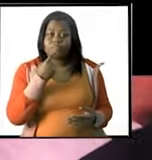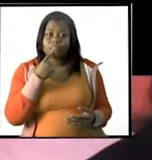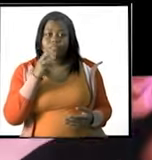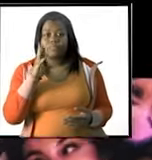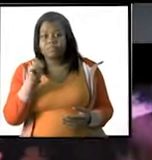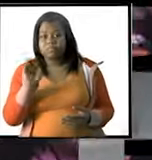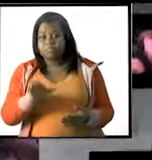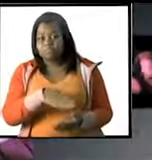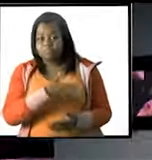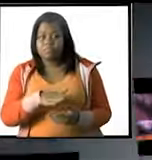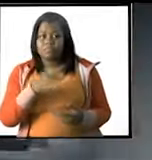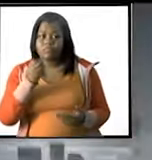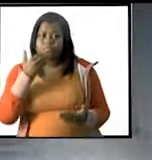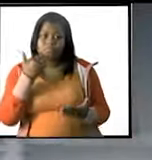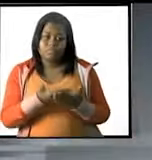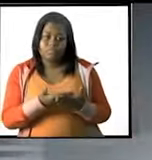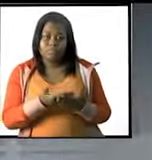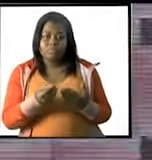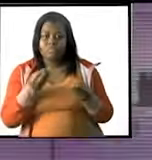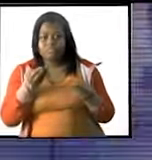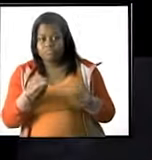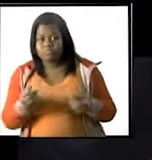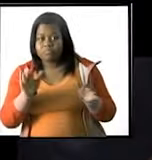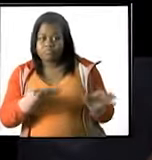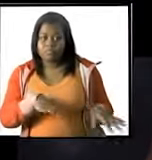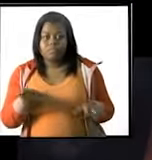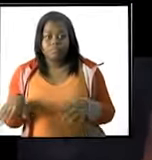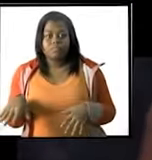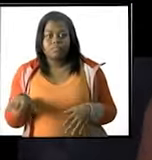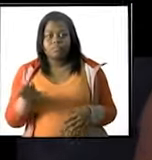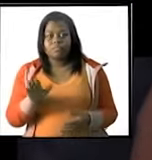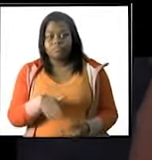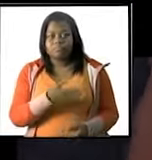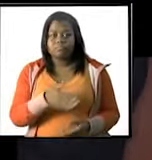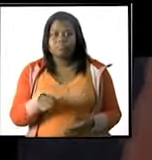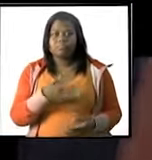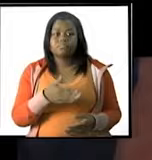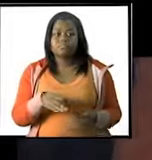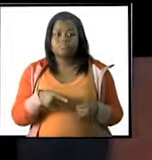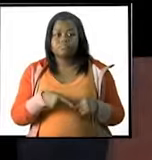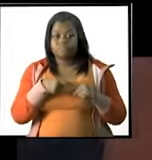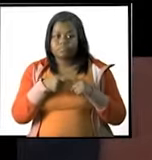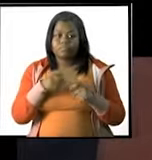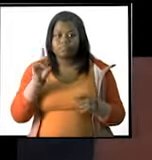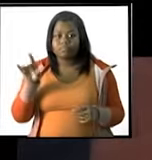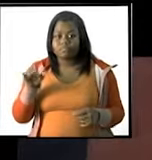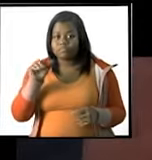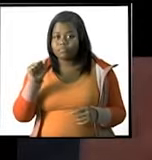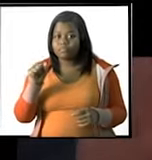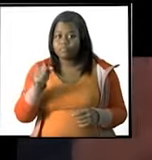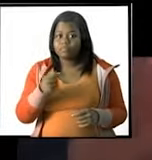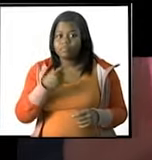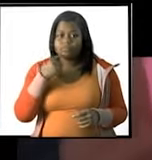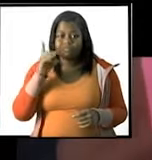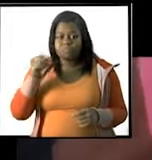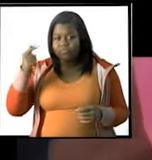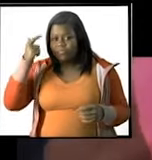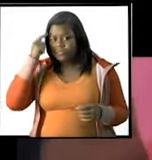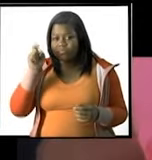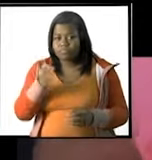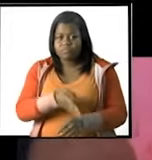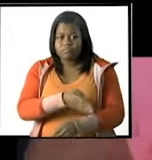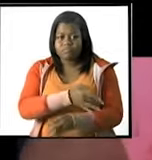how we plan to take over the planet. I'm your host, Jada Williams, and I'm here with Tyler Lampkins. So, Tyler, what did you think about the